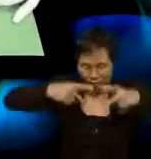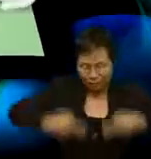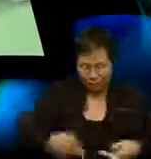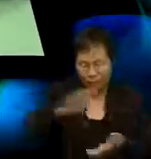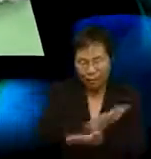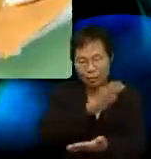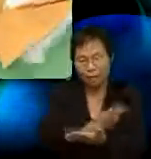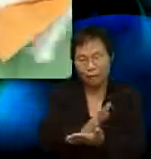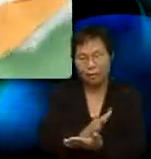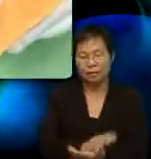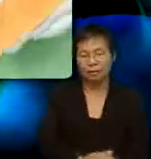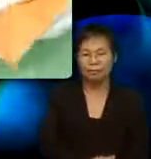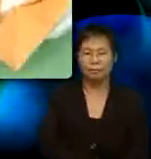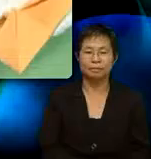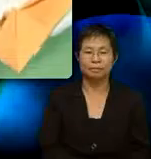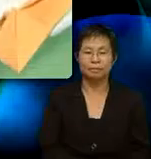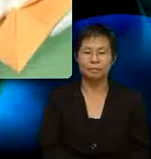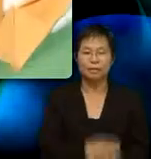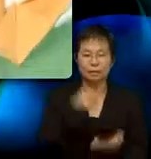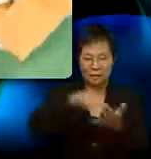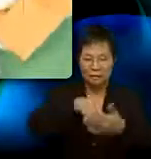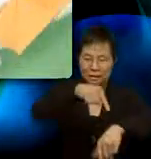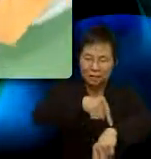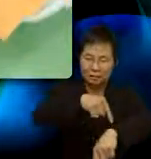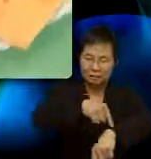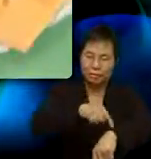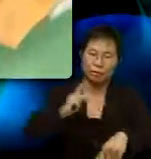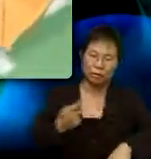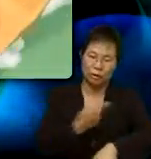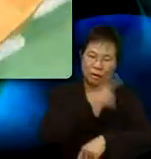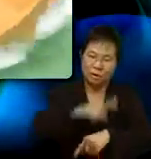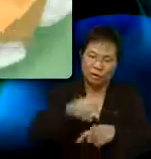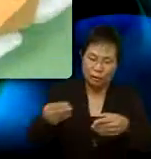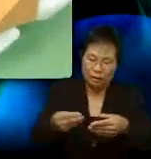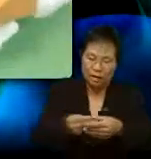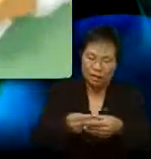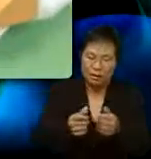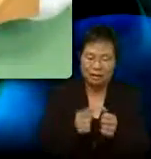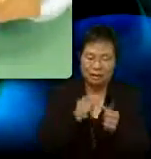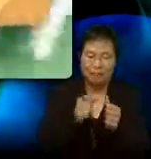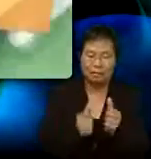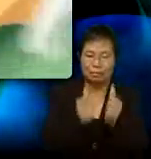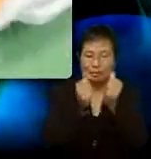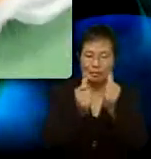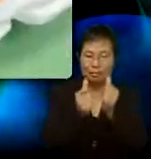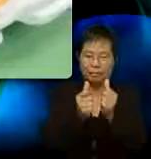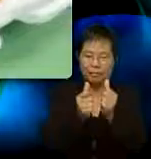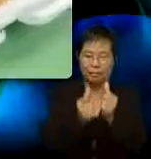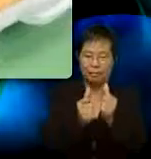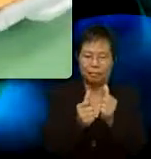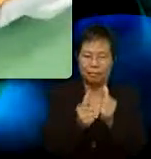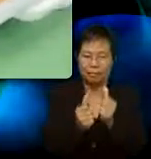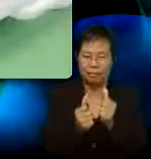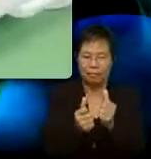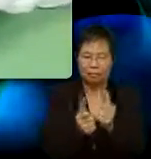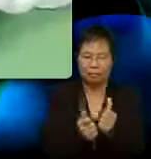the paper again. And this time, we need to insert the thumb underneath both sides of the